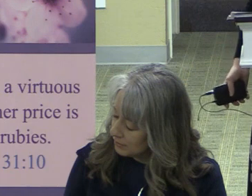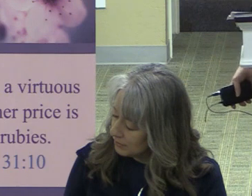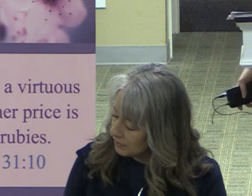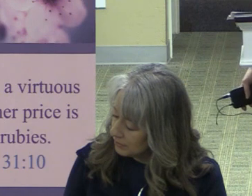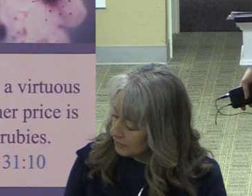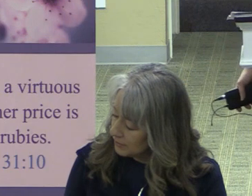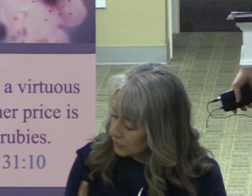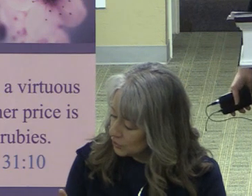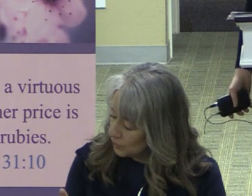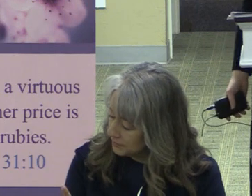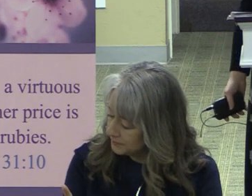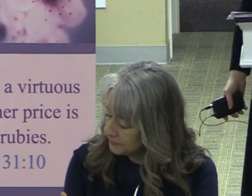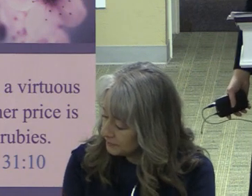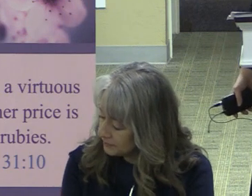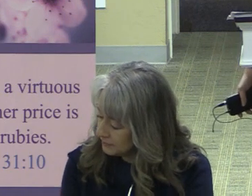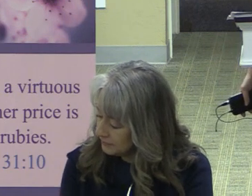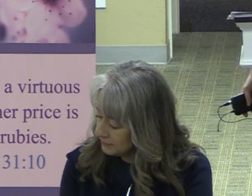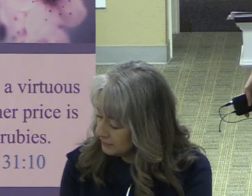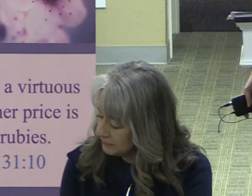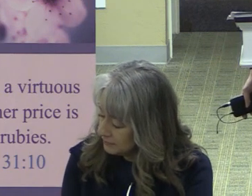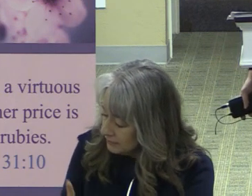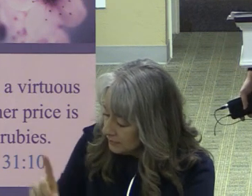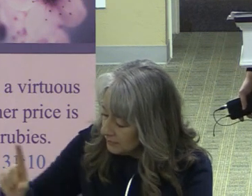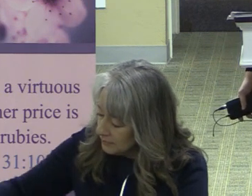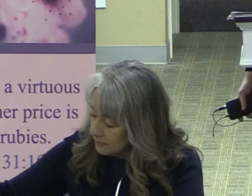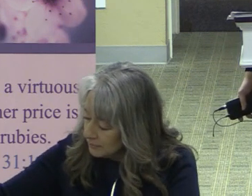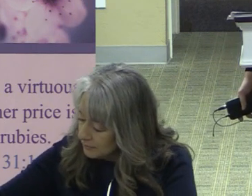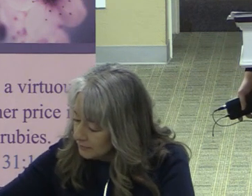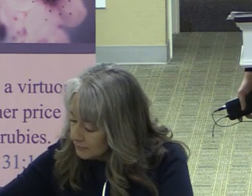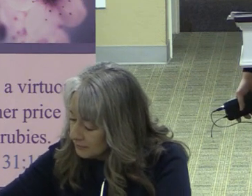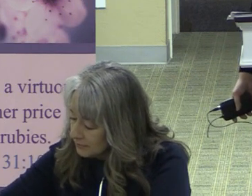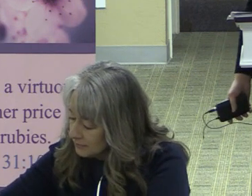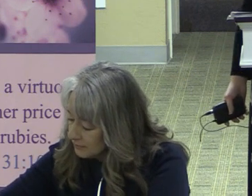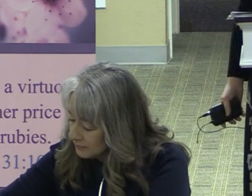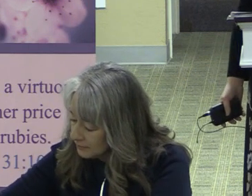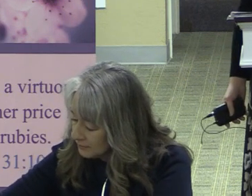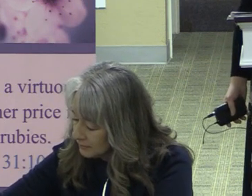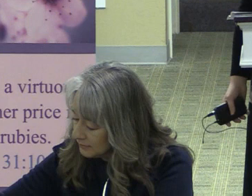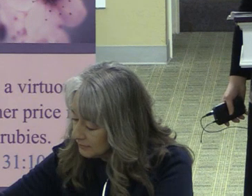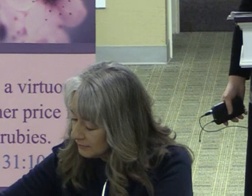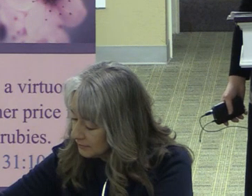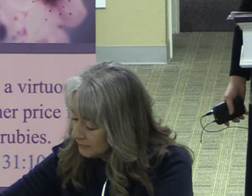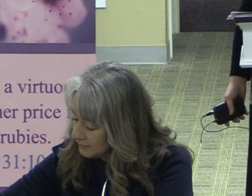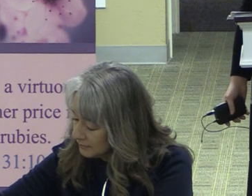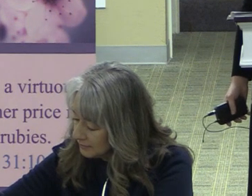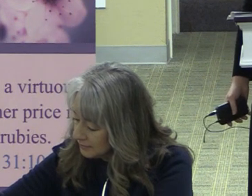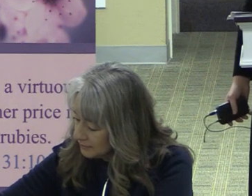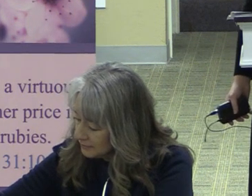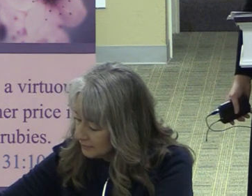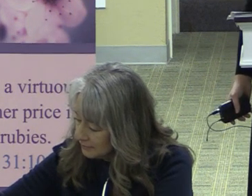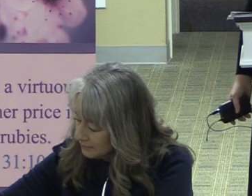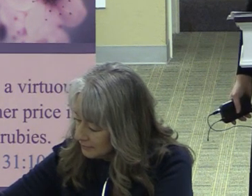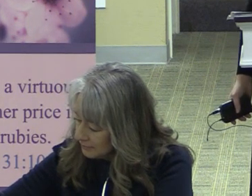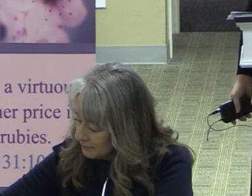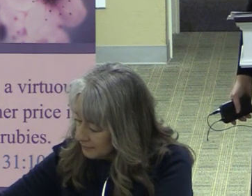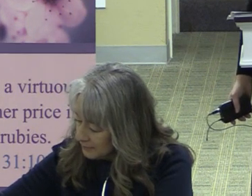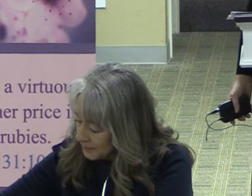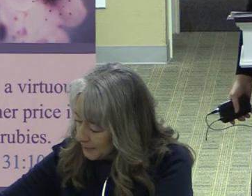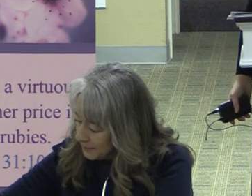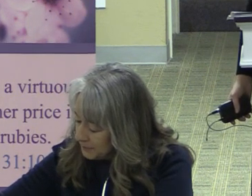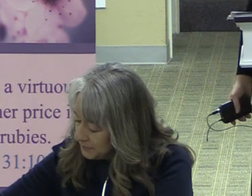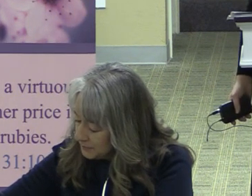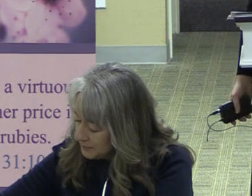"The wilderness and the solitary place shall be glad for them, and the desert shall rejoice and blossom as the rose. It shall